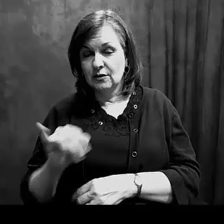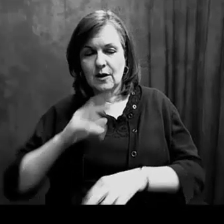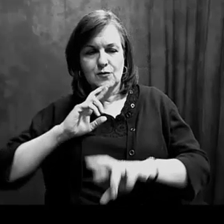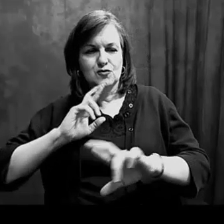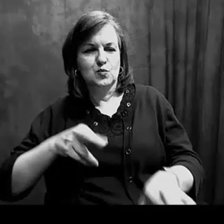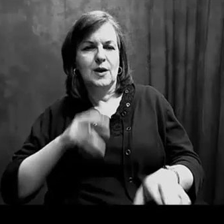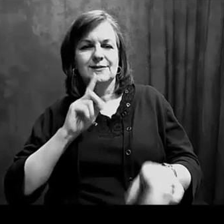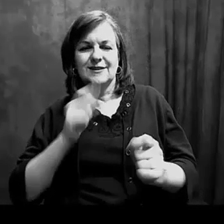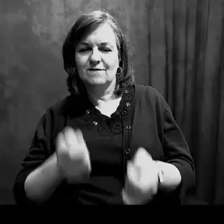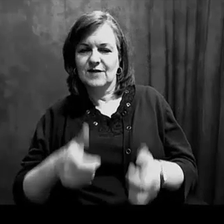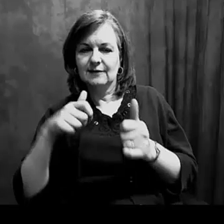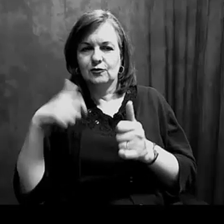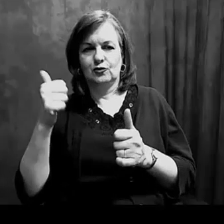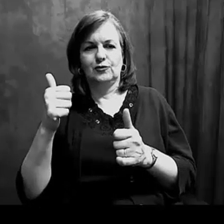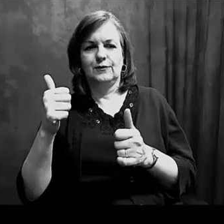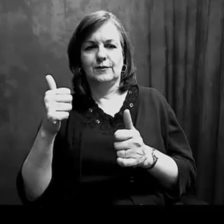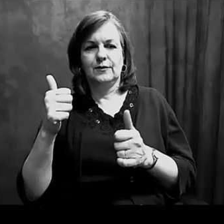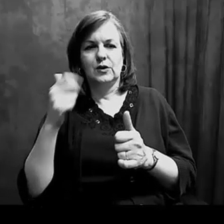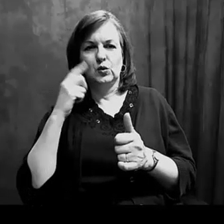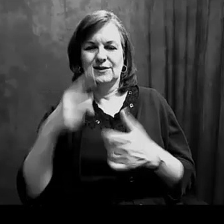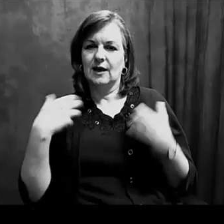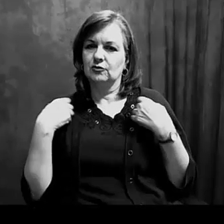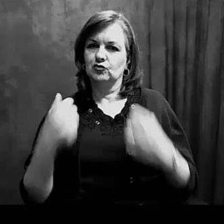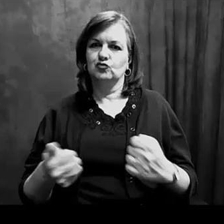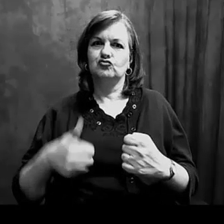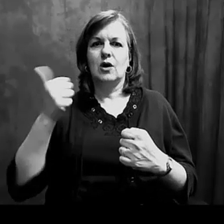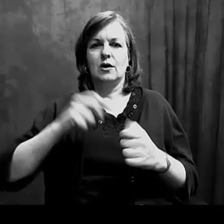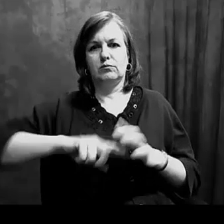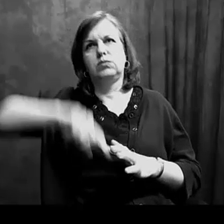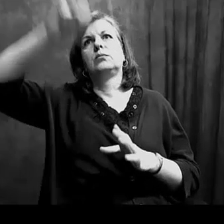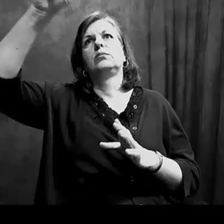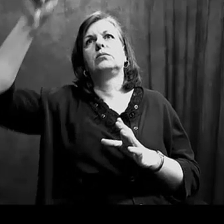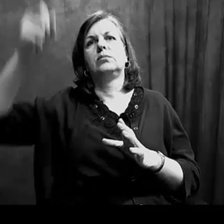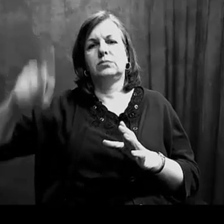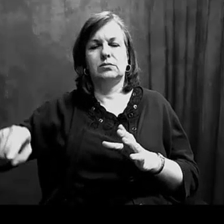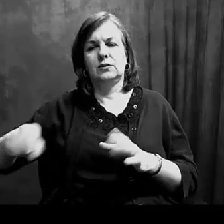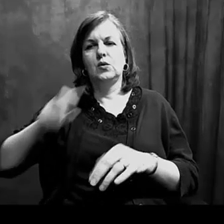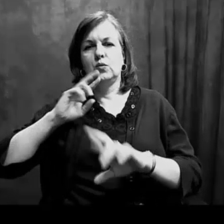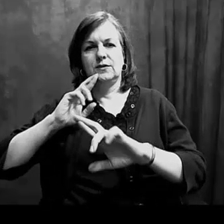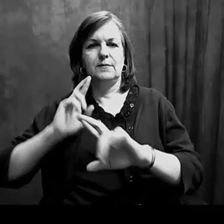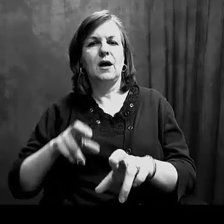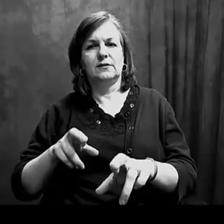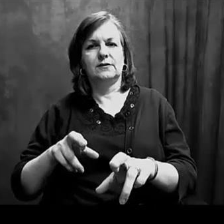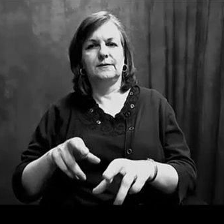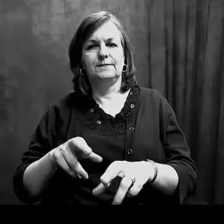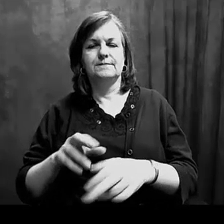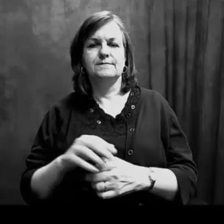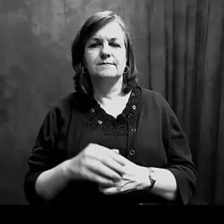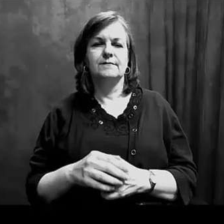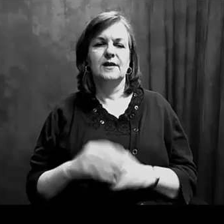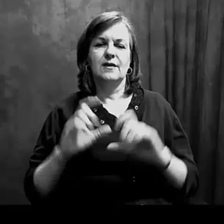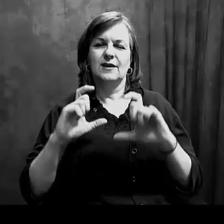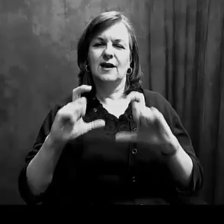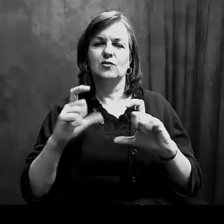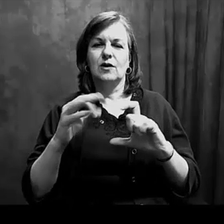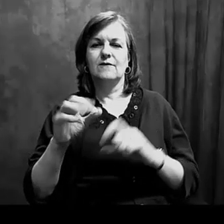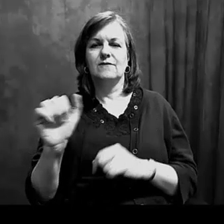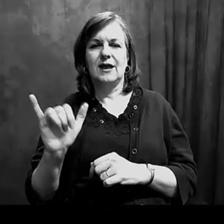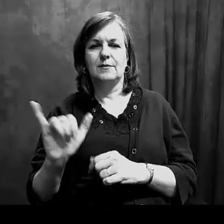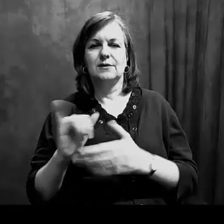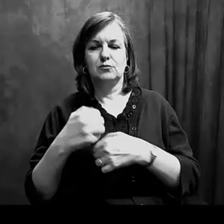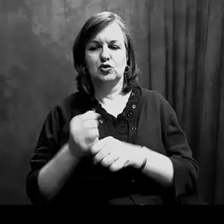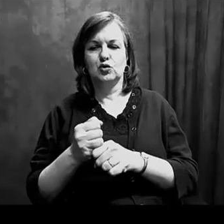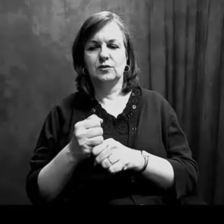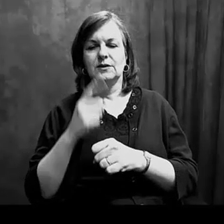faster. And as you see here, much stronger response as far as concentration of antibodies